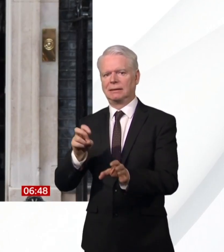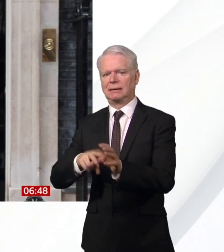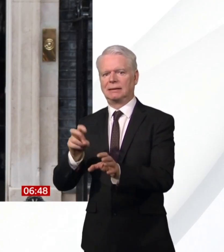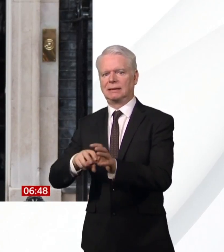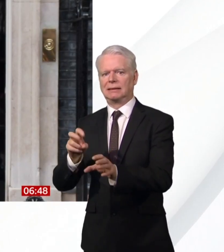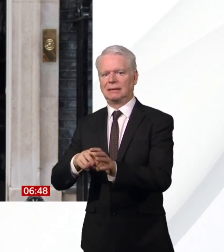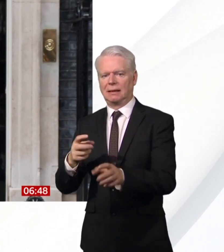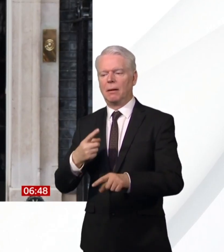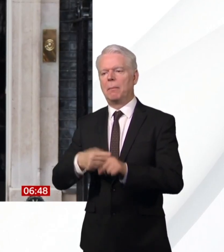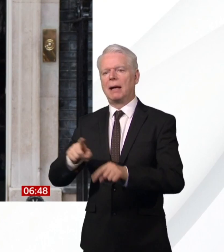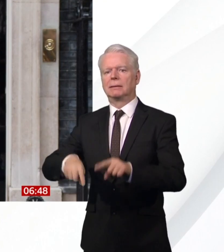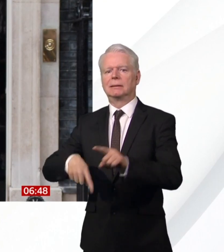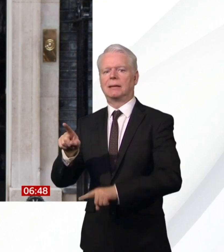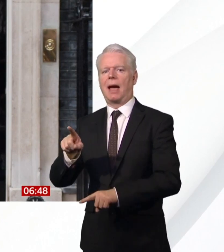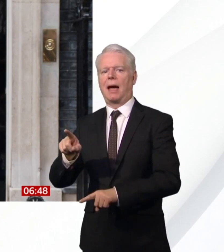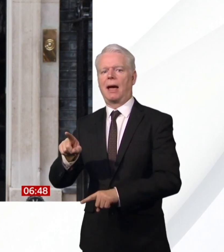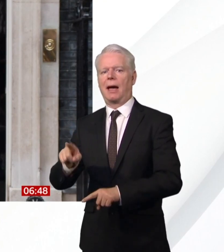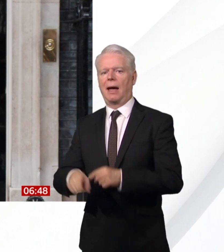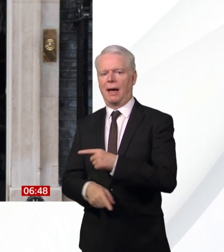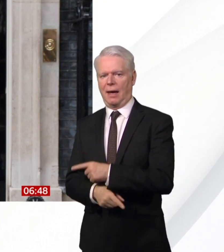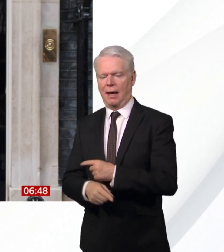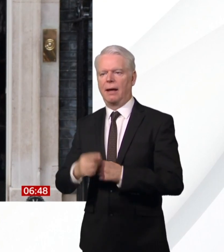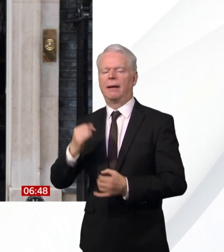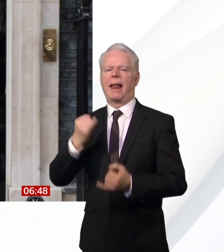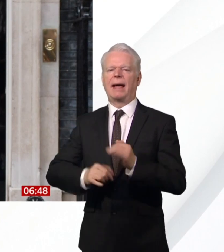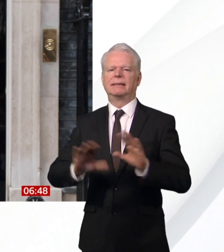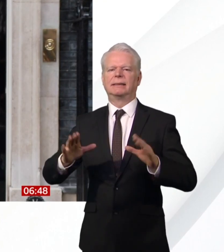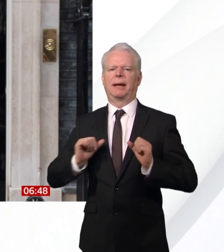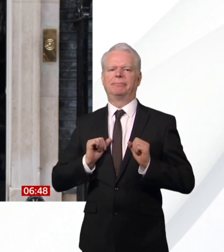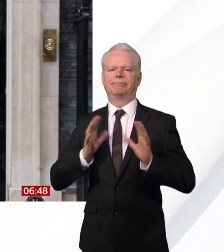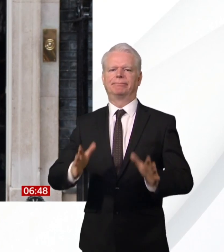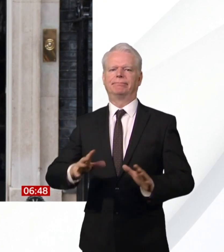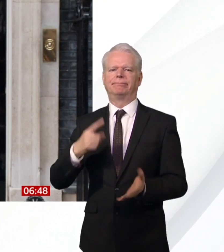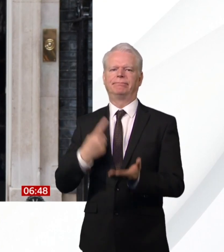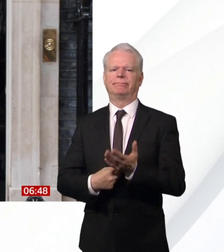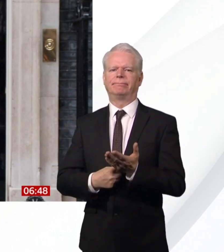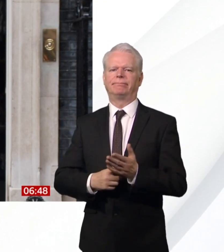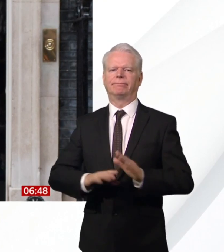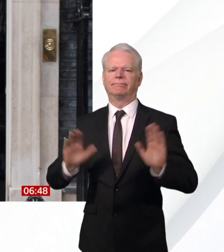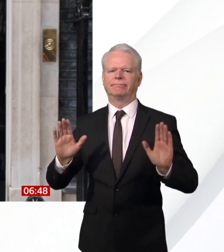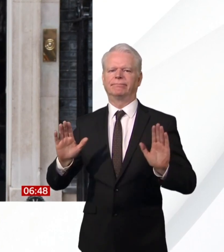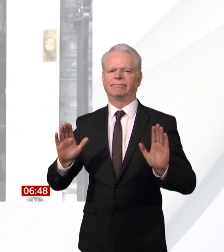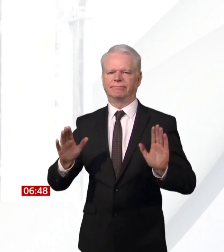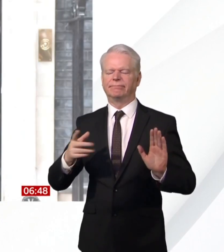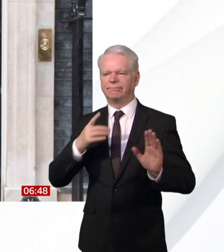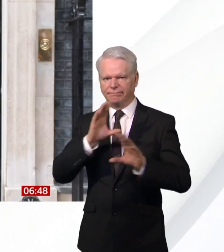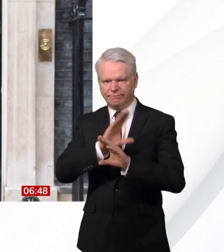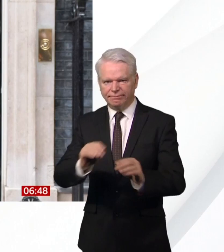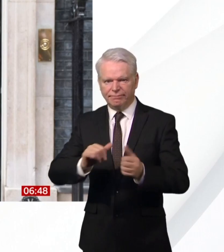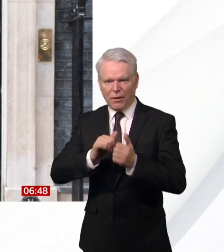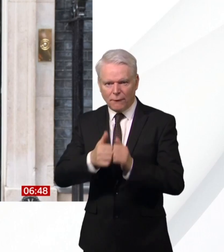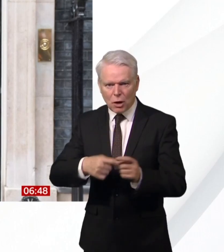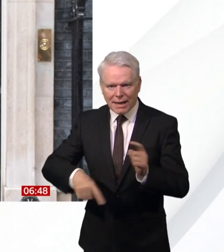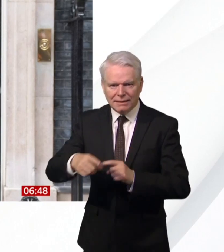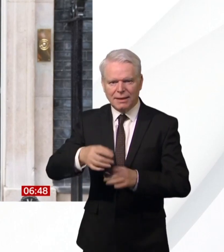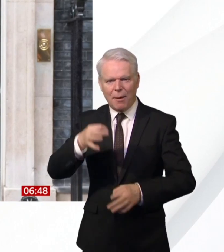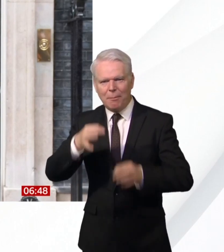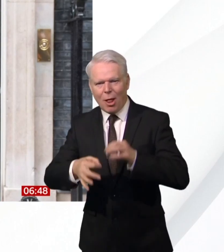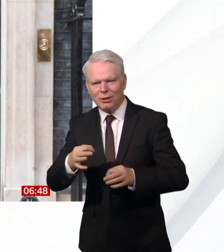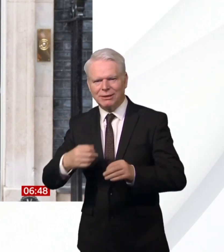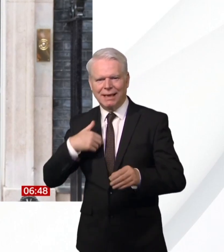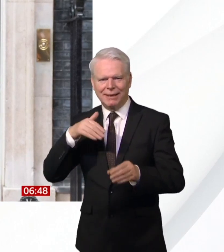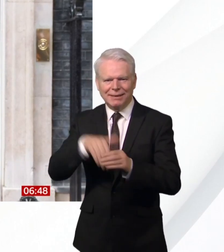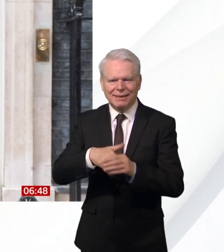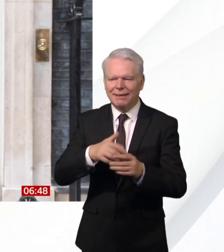moves. And, my friends, in politics, no one is remotely indispensable. And I want you to know how sad